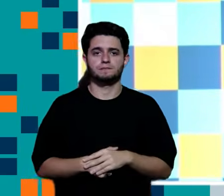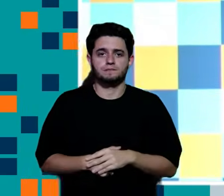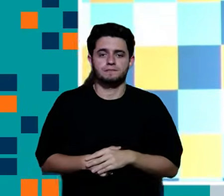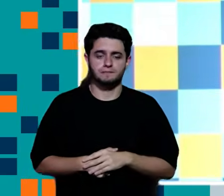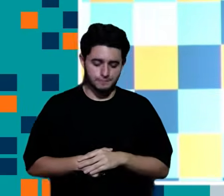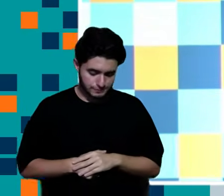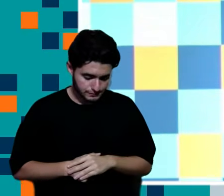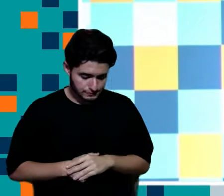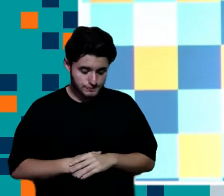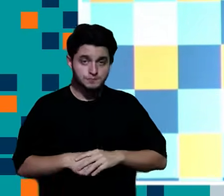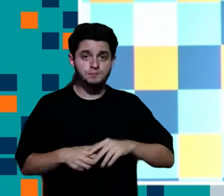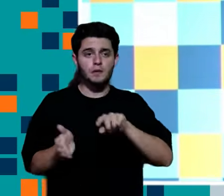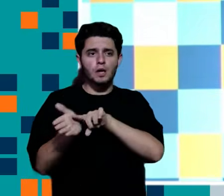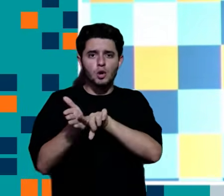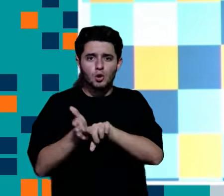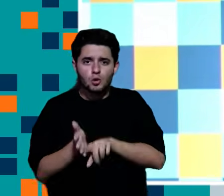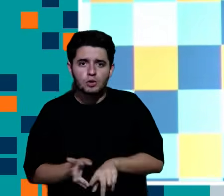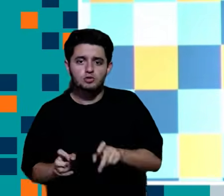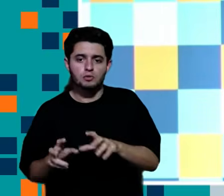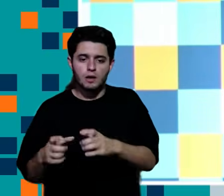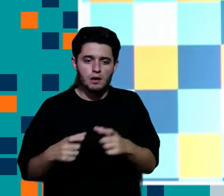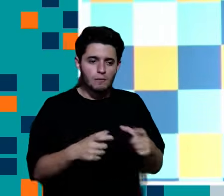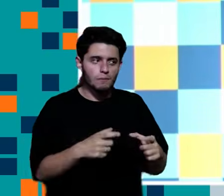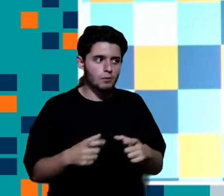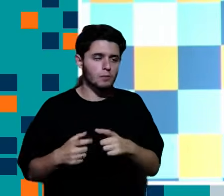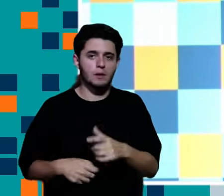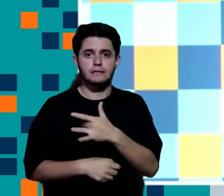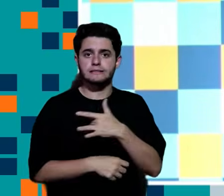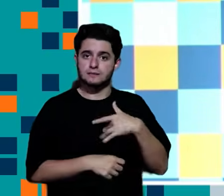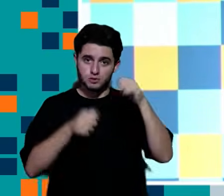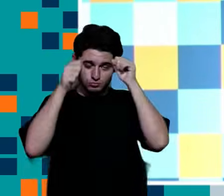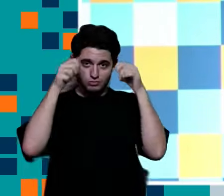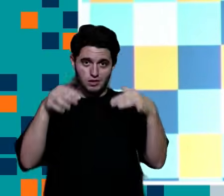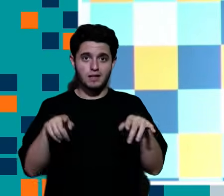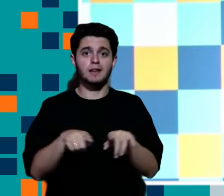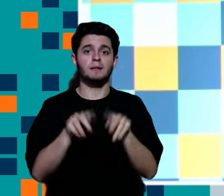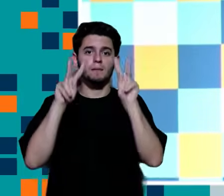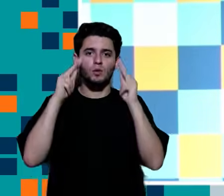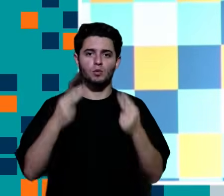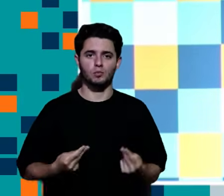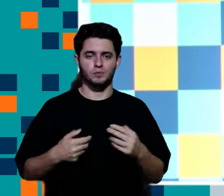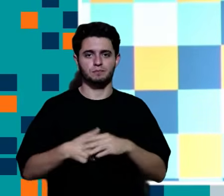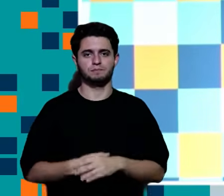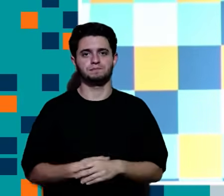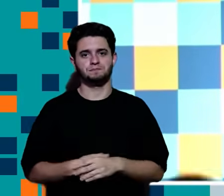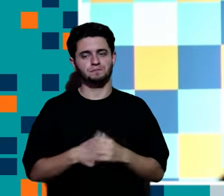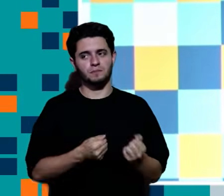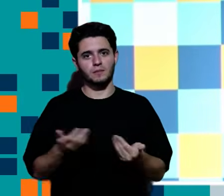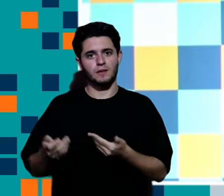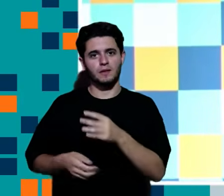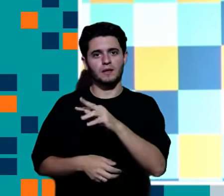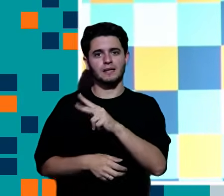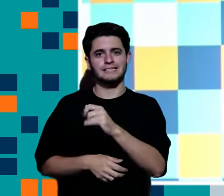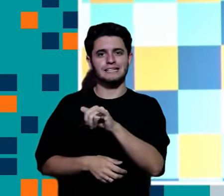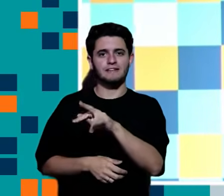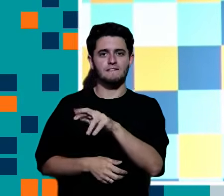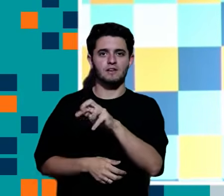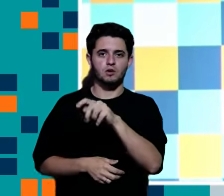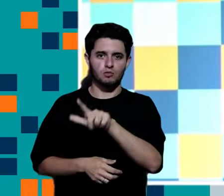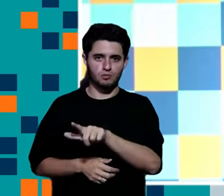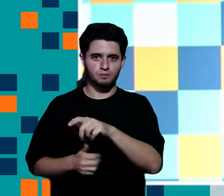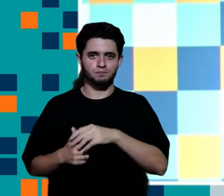a relação entre espaços, saúde mental e desempenho humano. Com vocês, Ty Farrow.